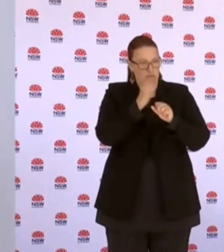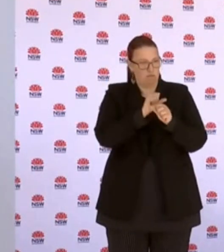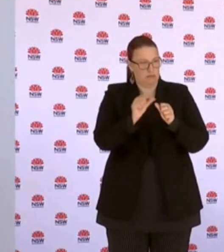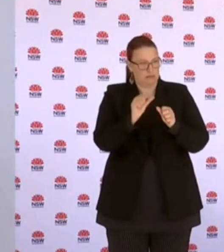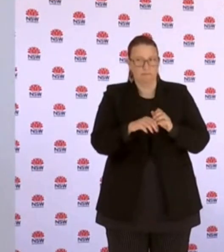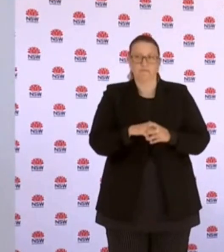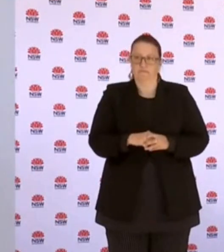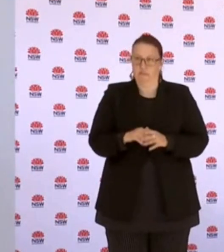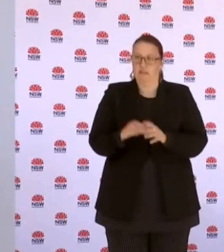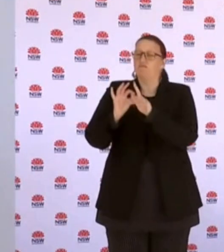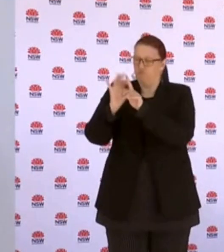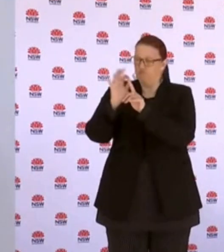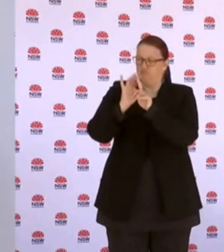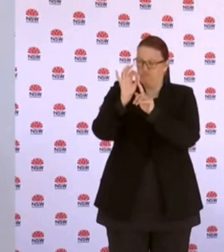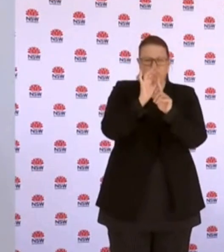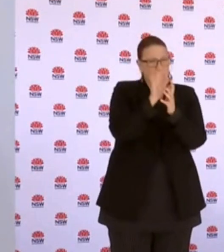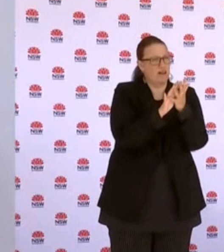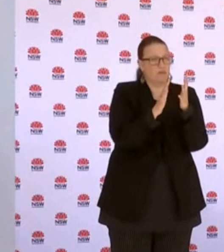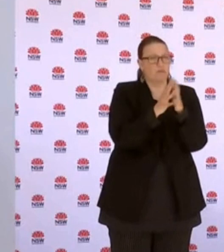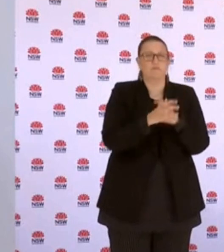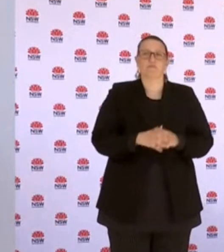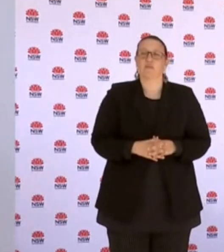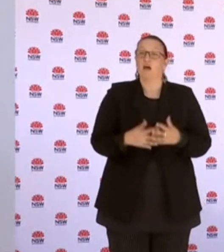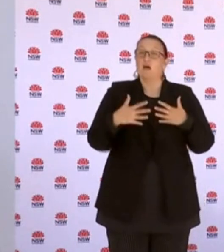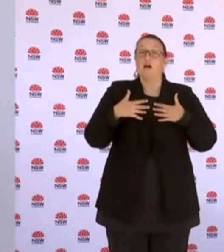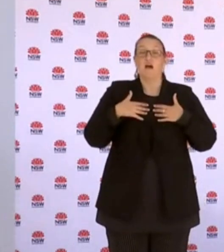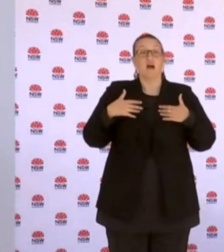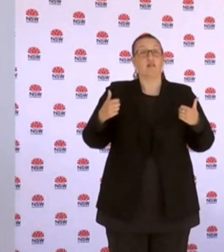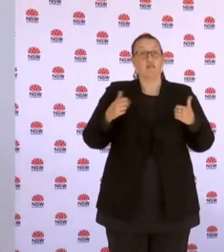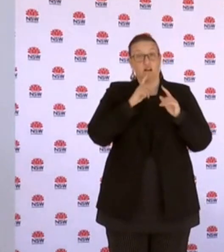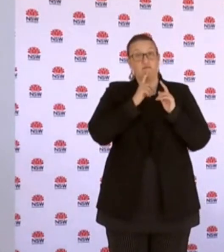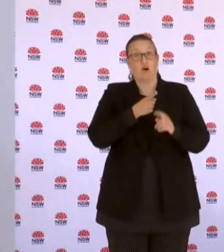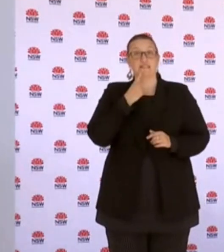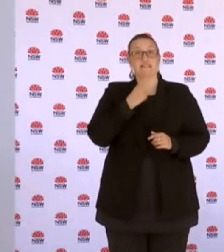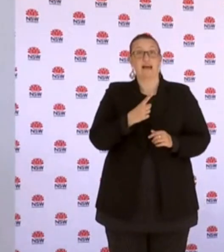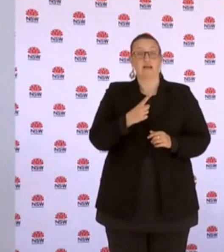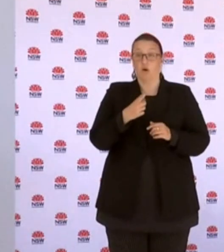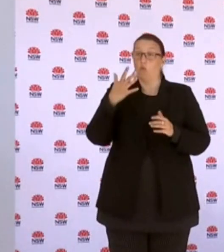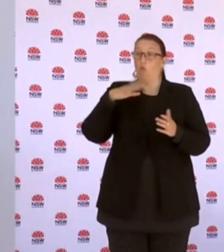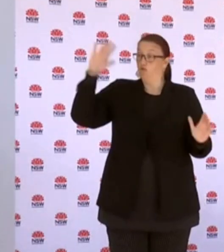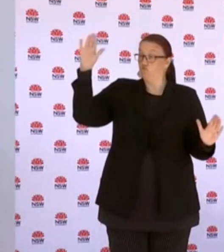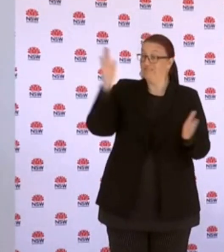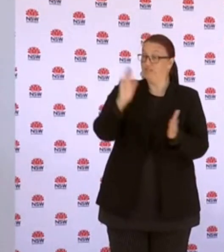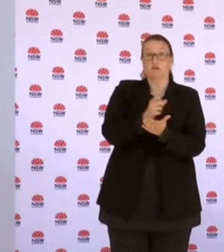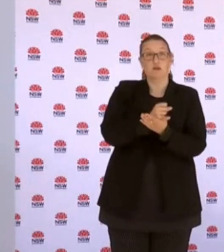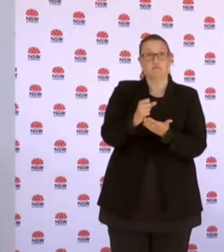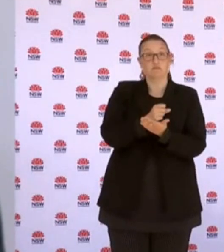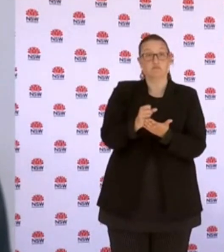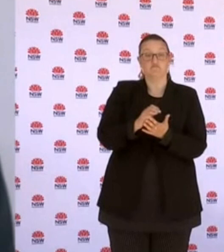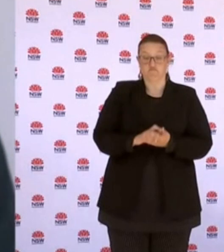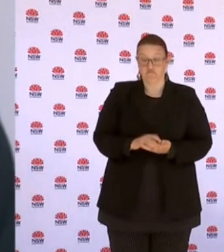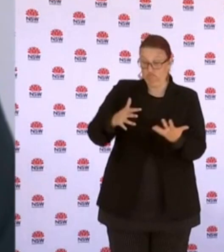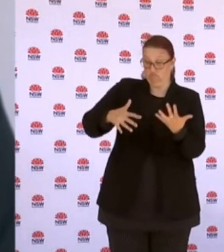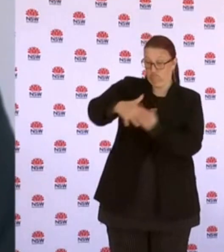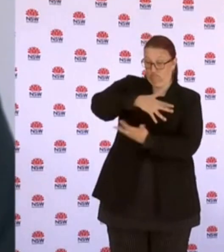perspective, we're saying to get this down quicker, you need to reduce the interactions, reduce the likelihood of people coming together,